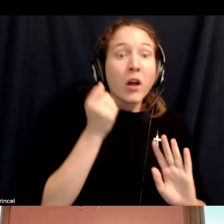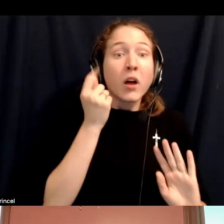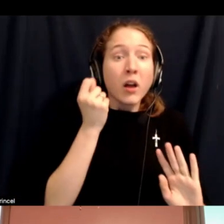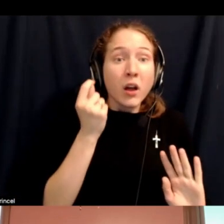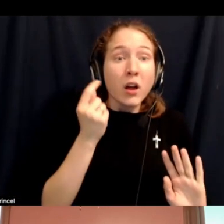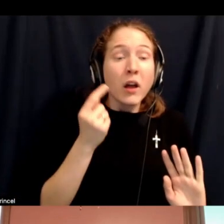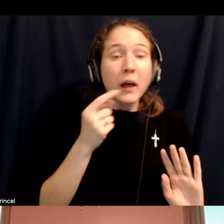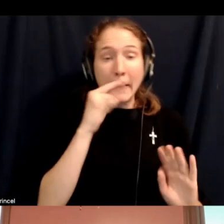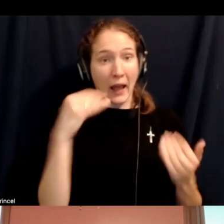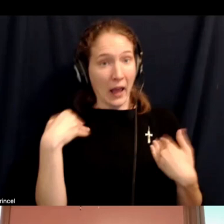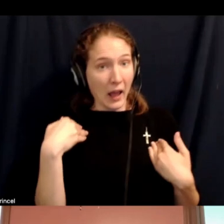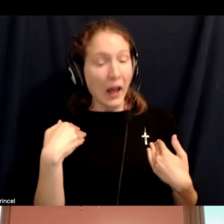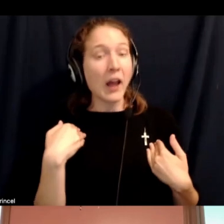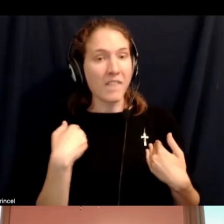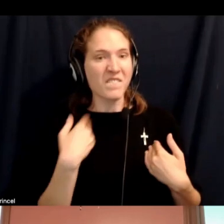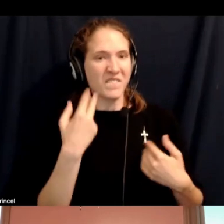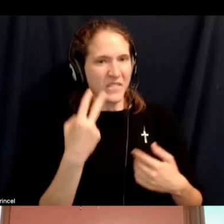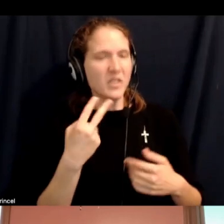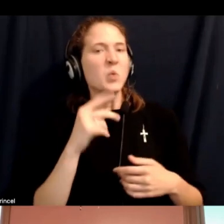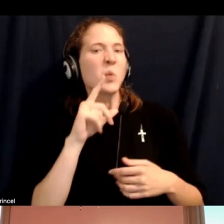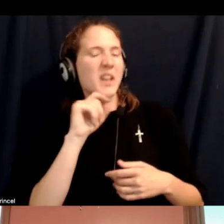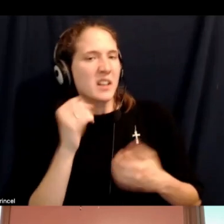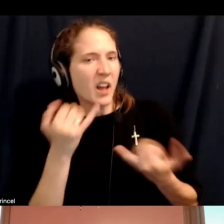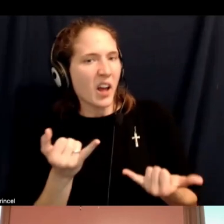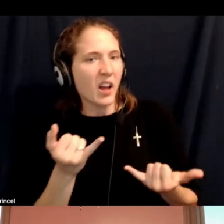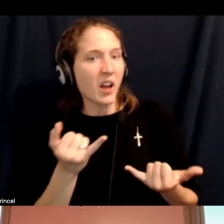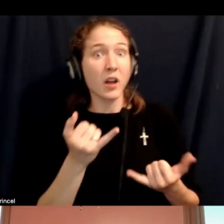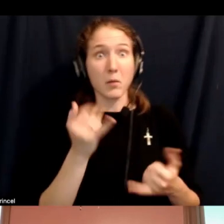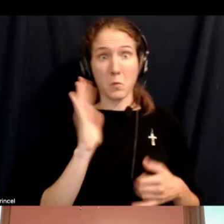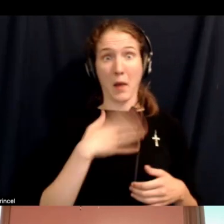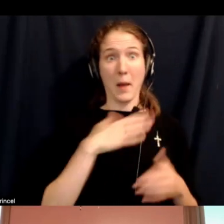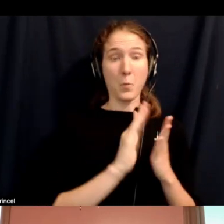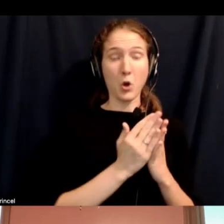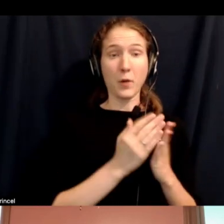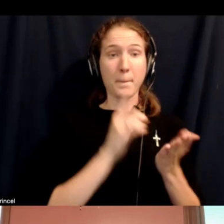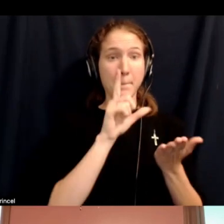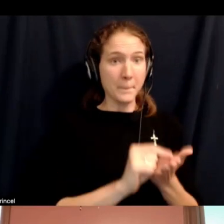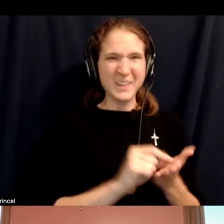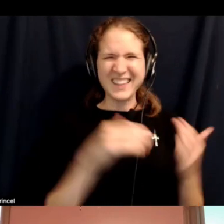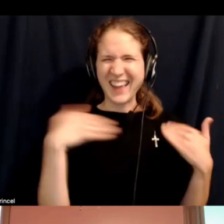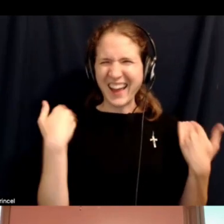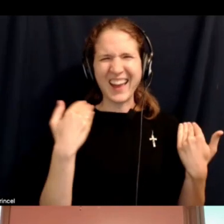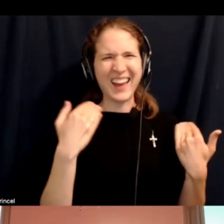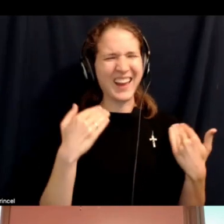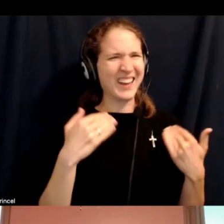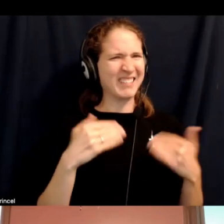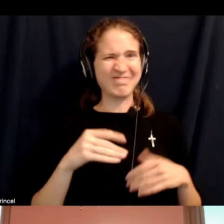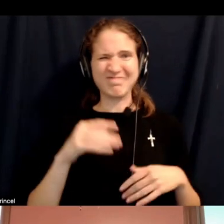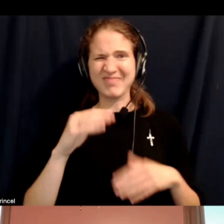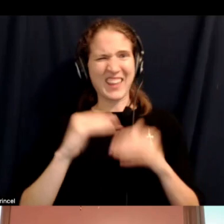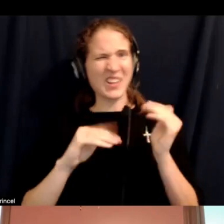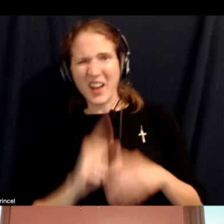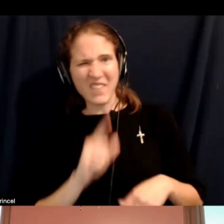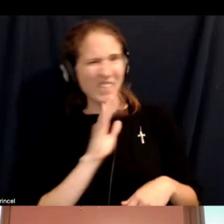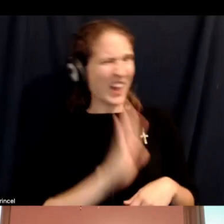they were little tiny ones. When Three Junes came out, they were less than a year and 5. Oh, oh, And people